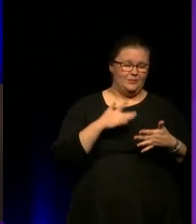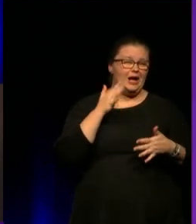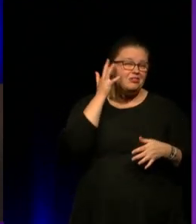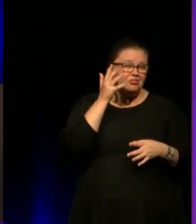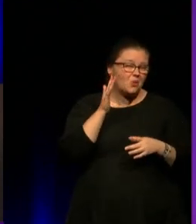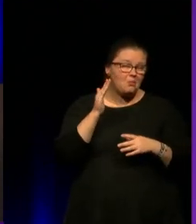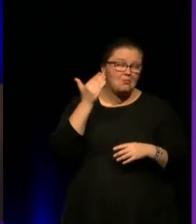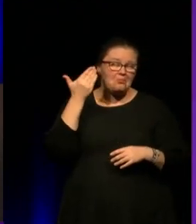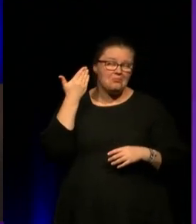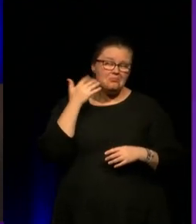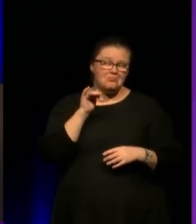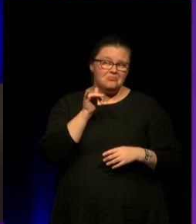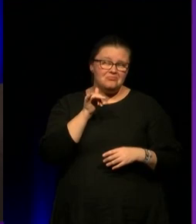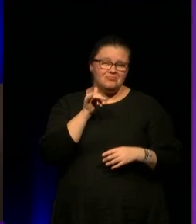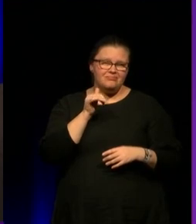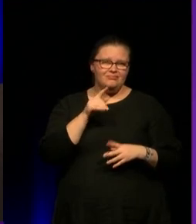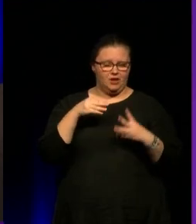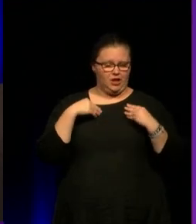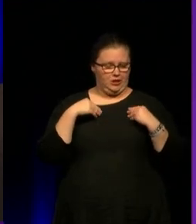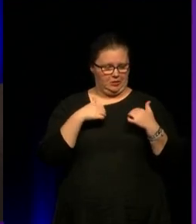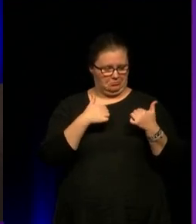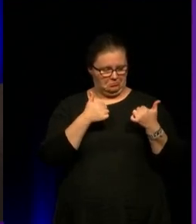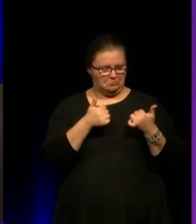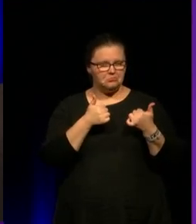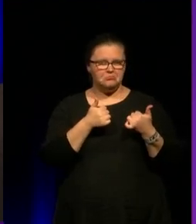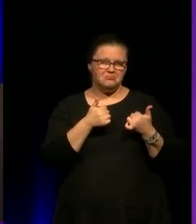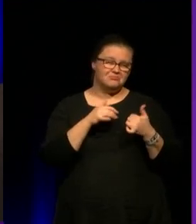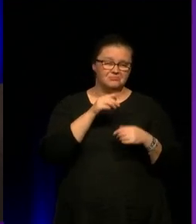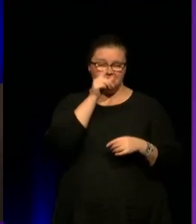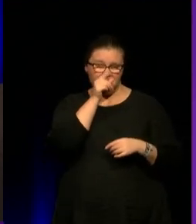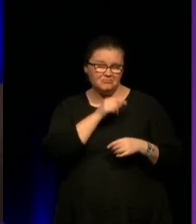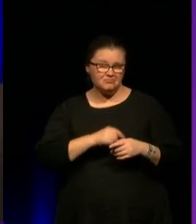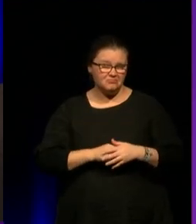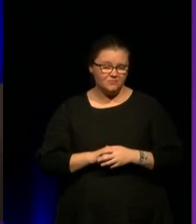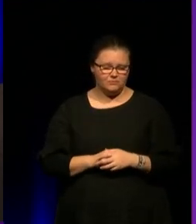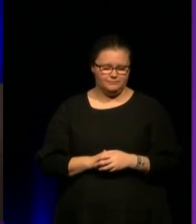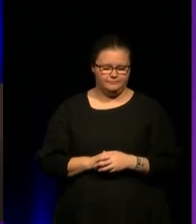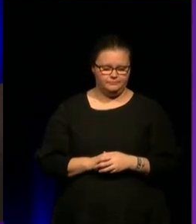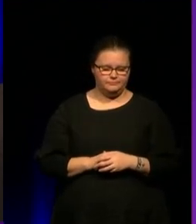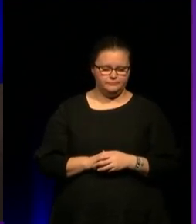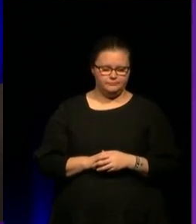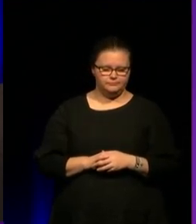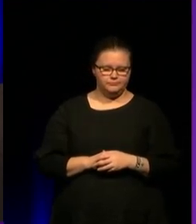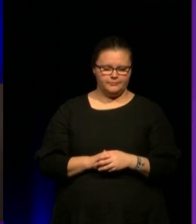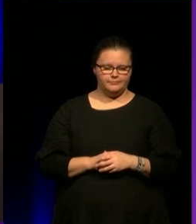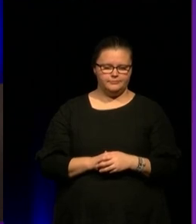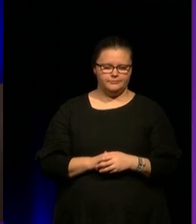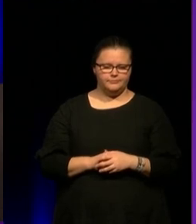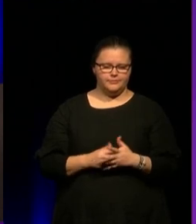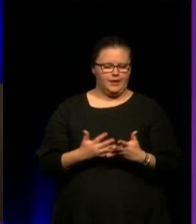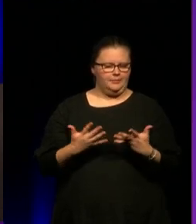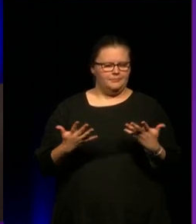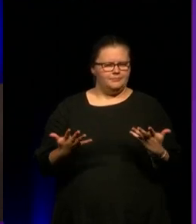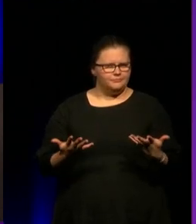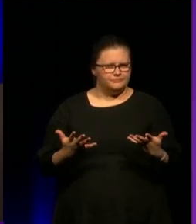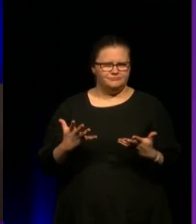past, and the company is in a pretty good shape to be able to list should we decide to do that. But you need to be in a